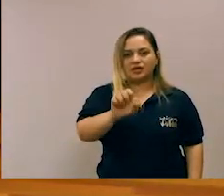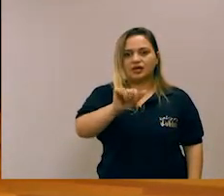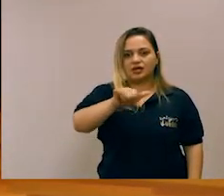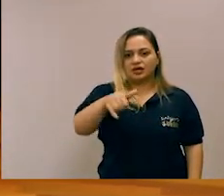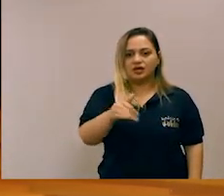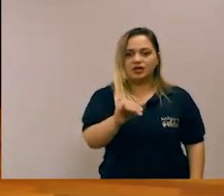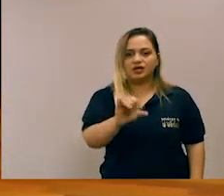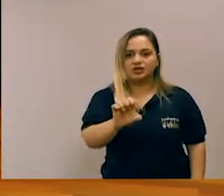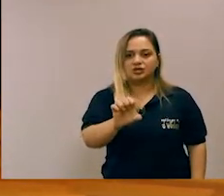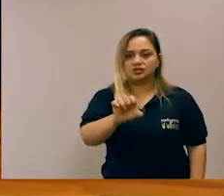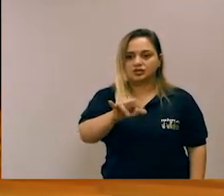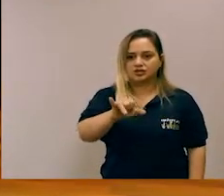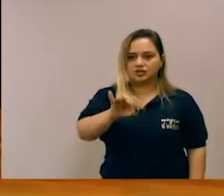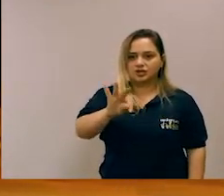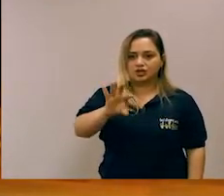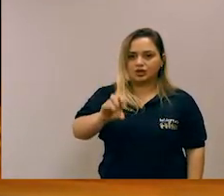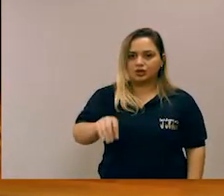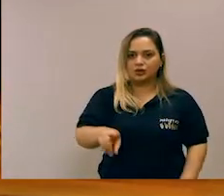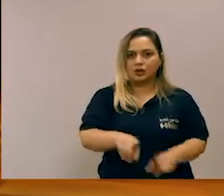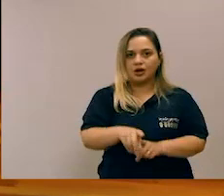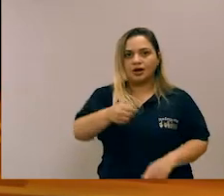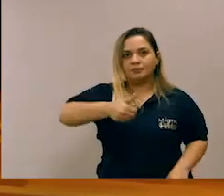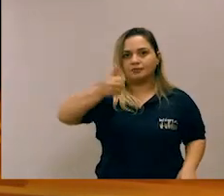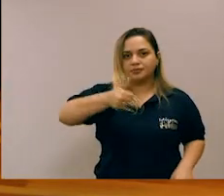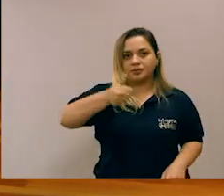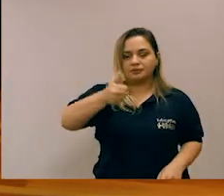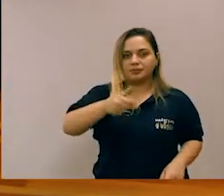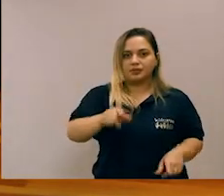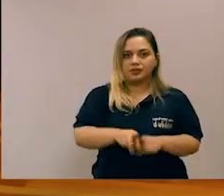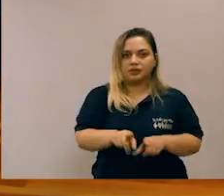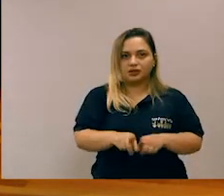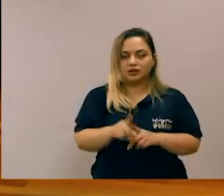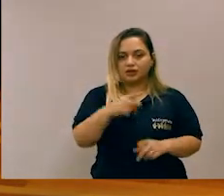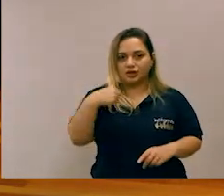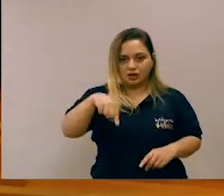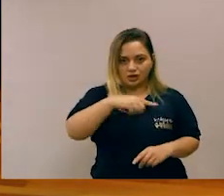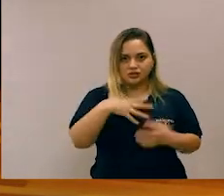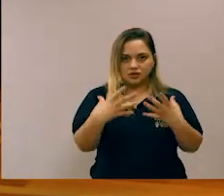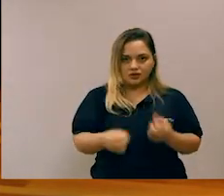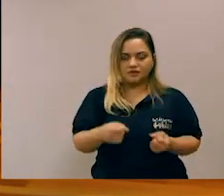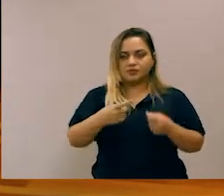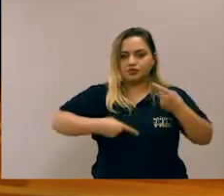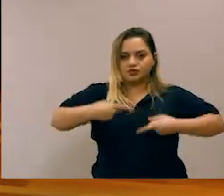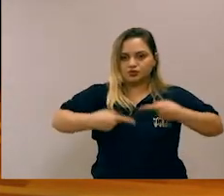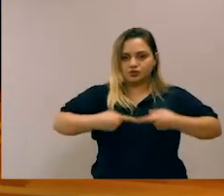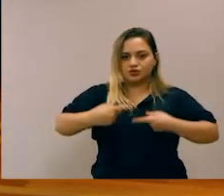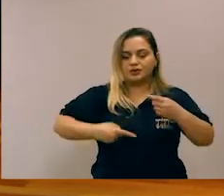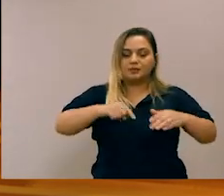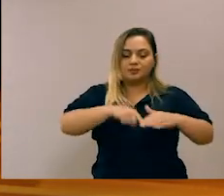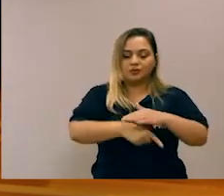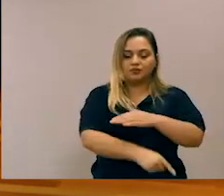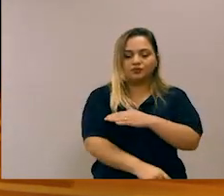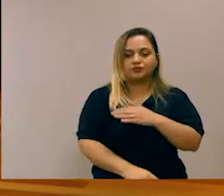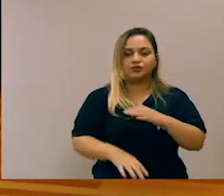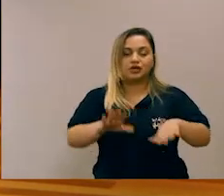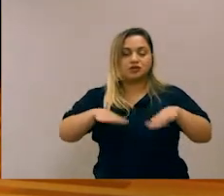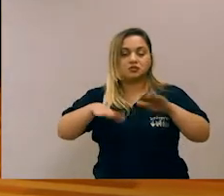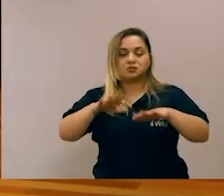management of the operation. So the first one we will discuss is the estimated